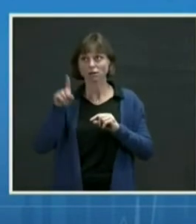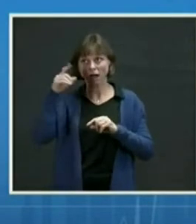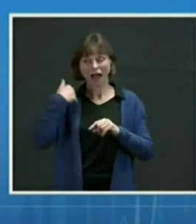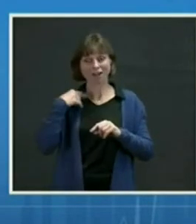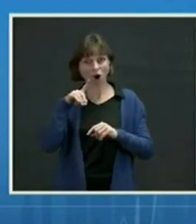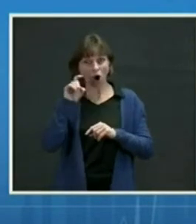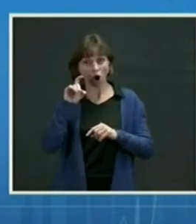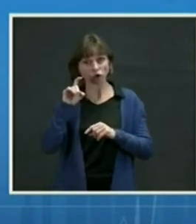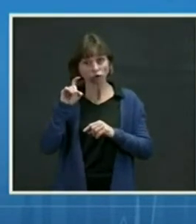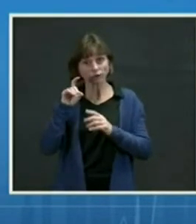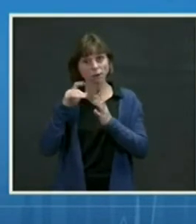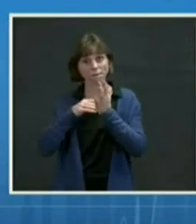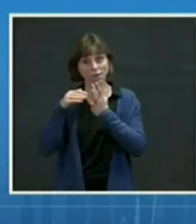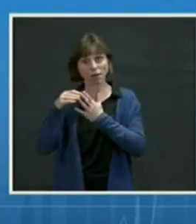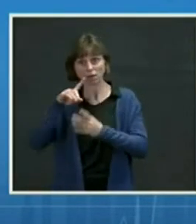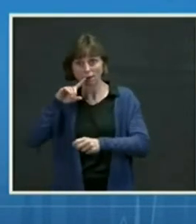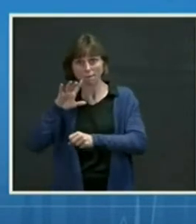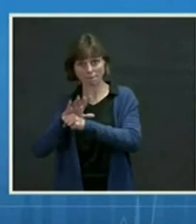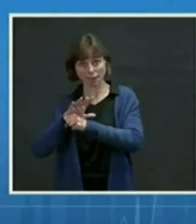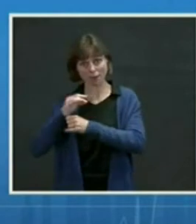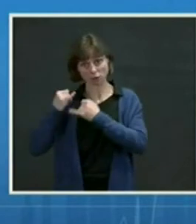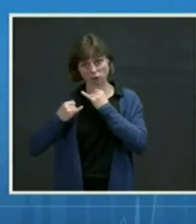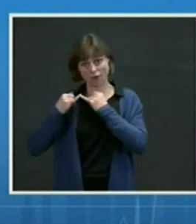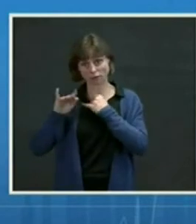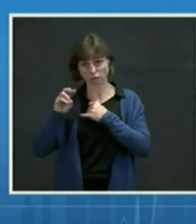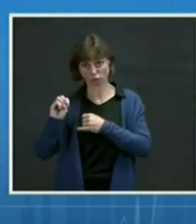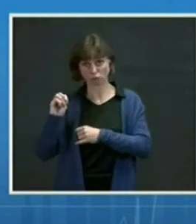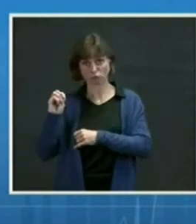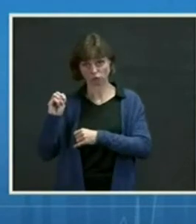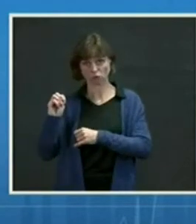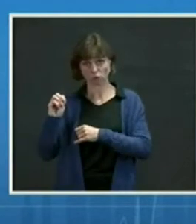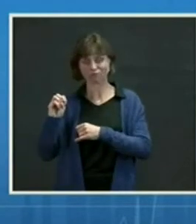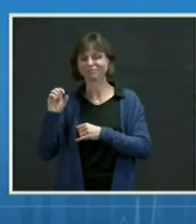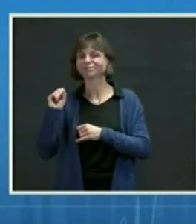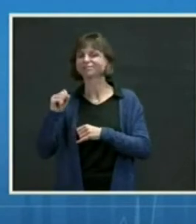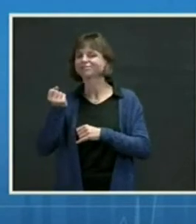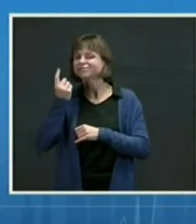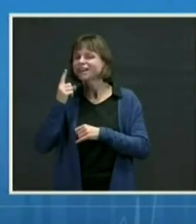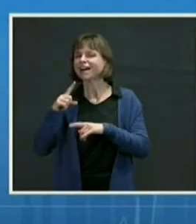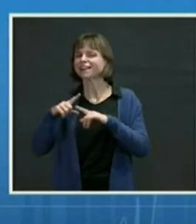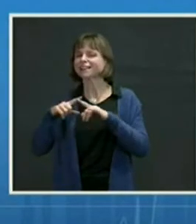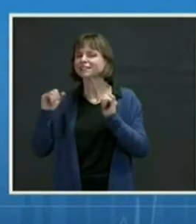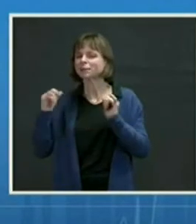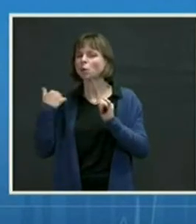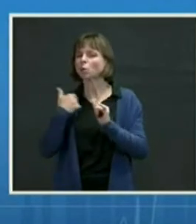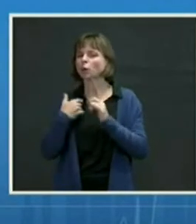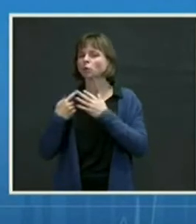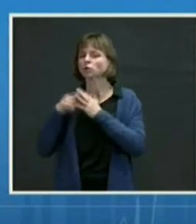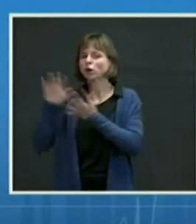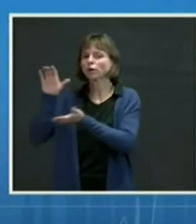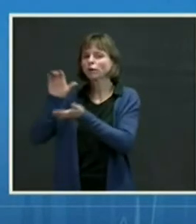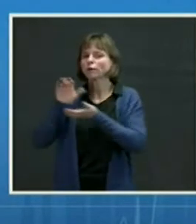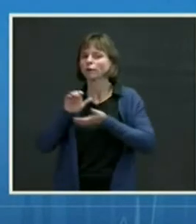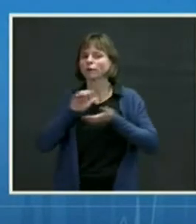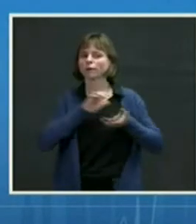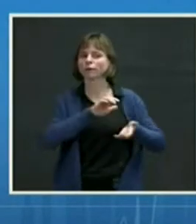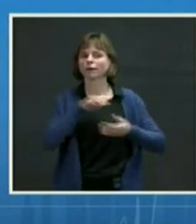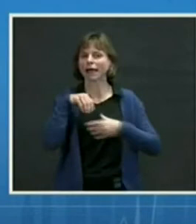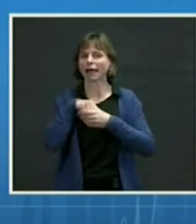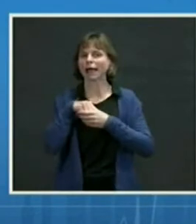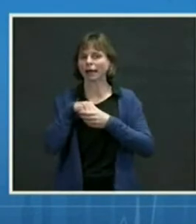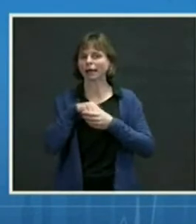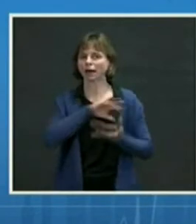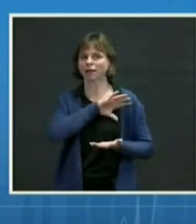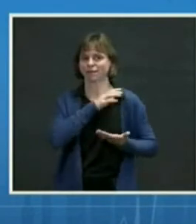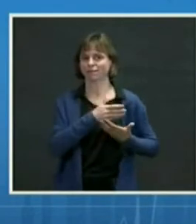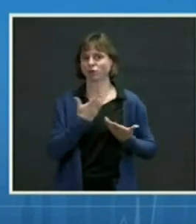June of doses. At the same time, we're going to be starting with only a few million in inventory, and we're doing everything we can working with the company